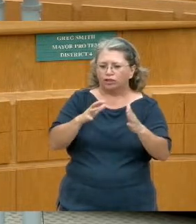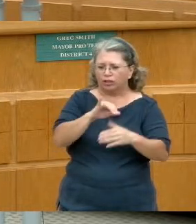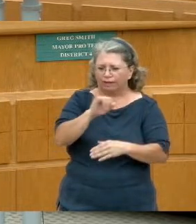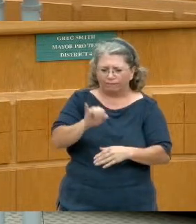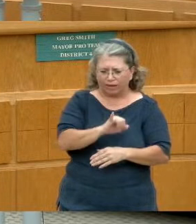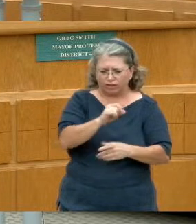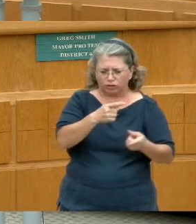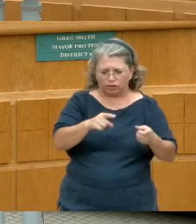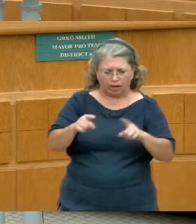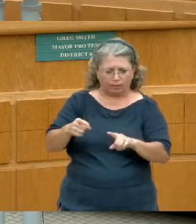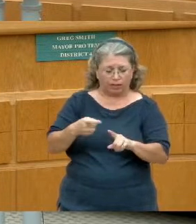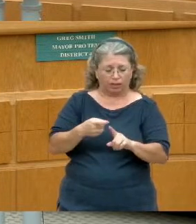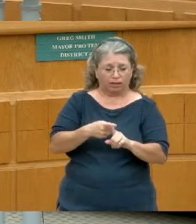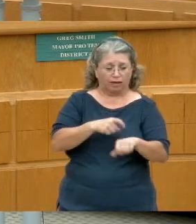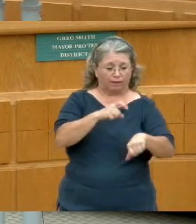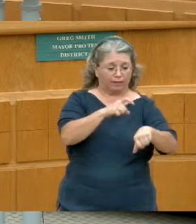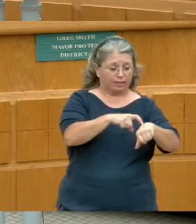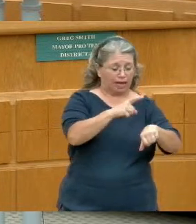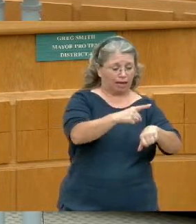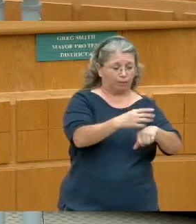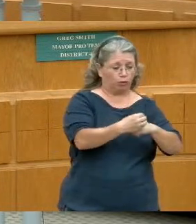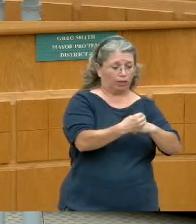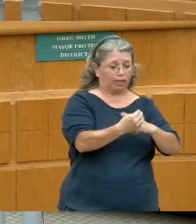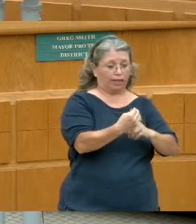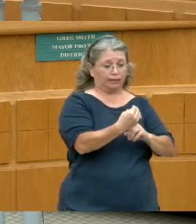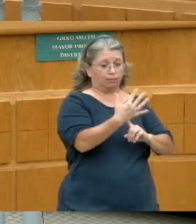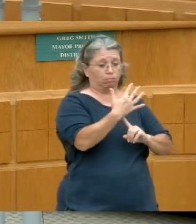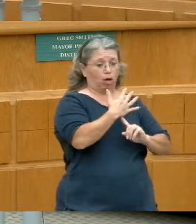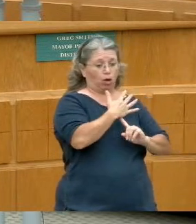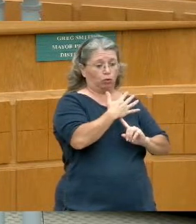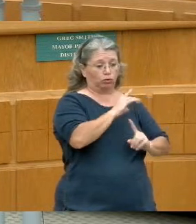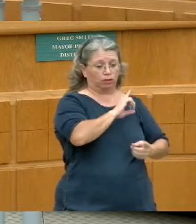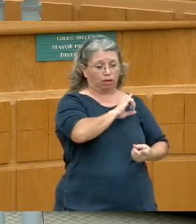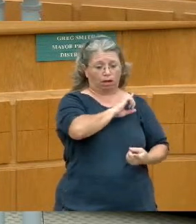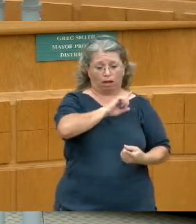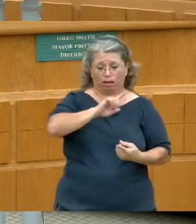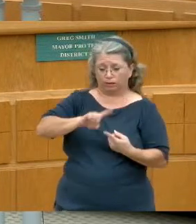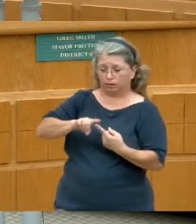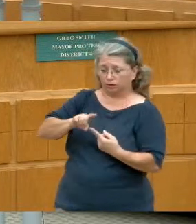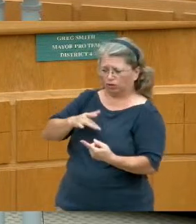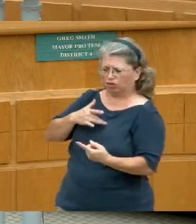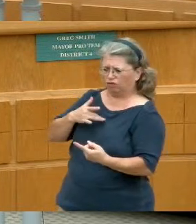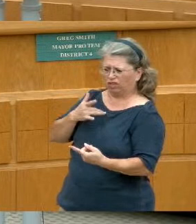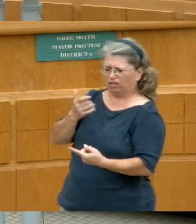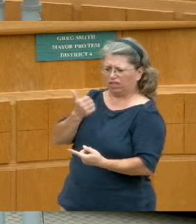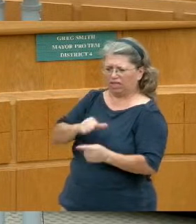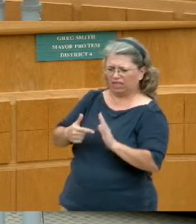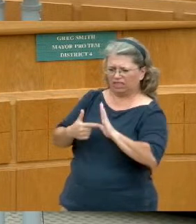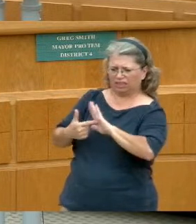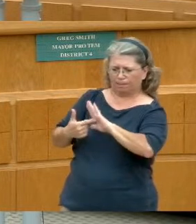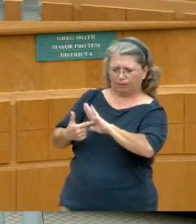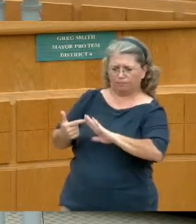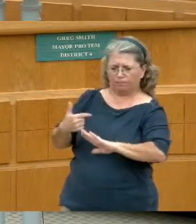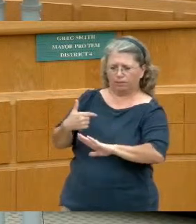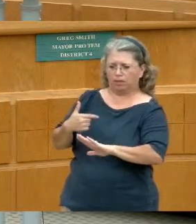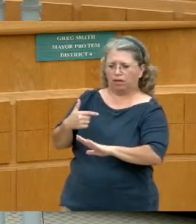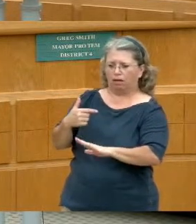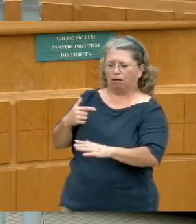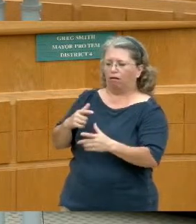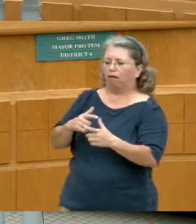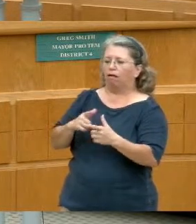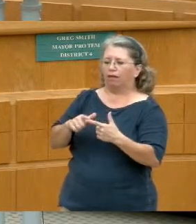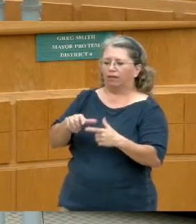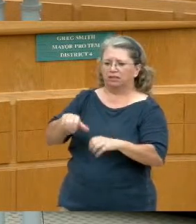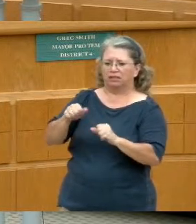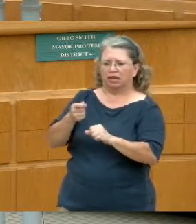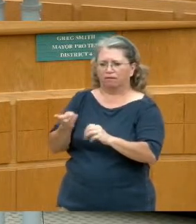point you're symptomatic, that's an average of 5.1 days. Might be a few days before you see a doctor and get tested, and a few more days before you see